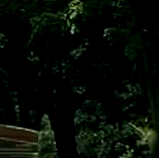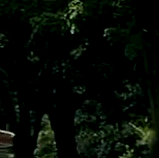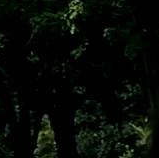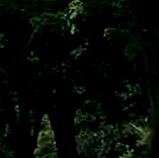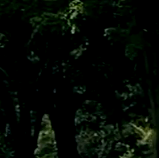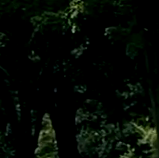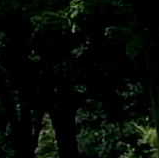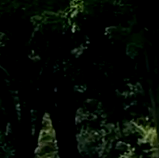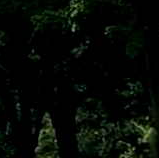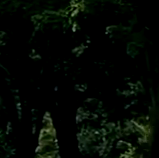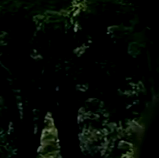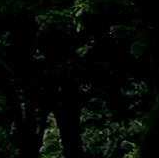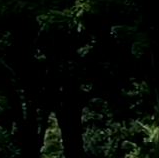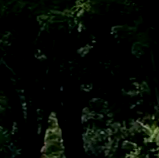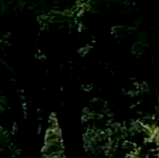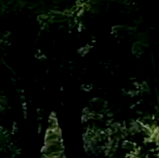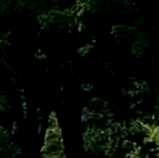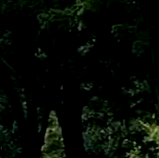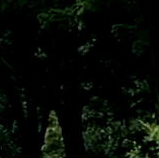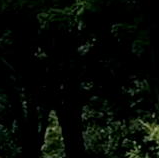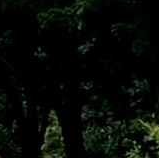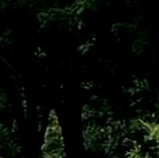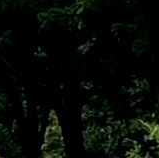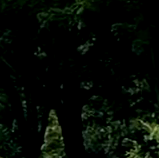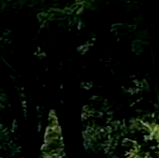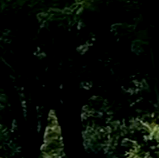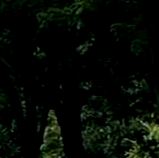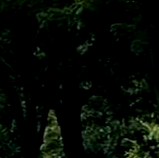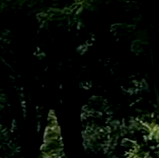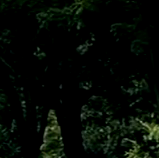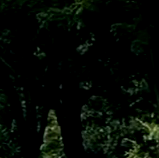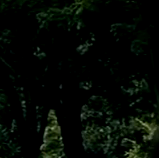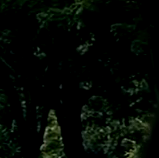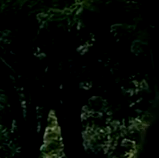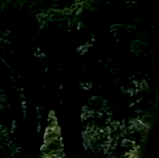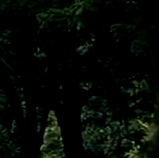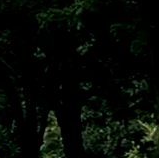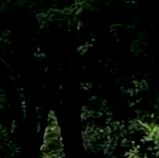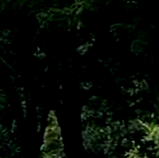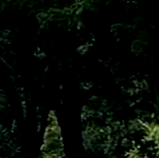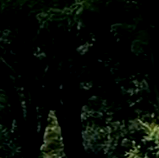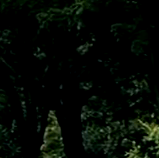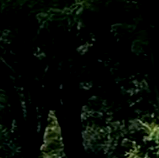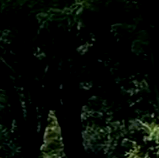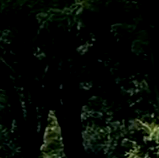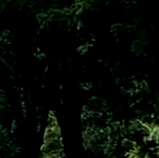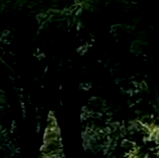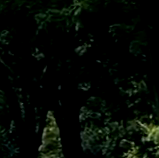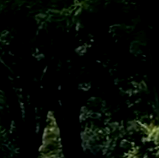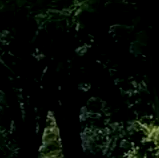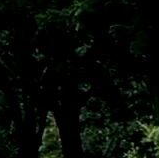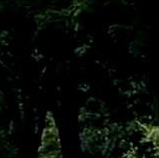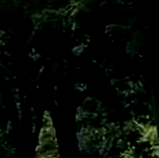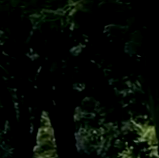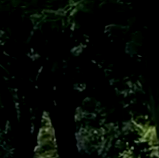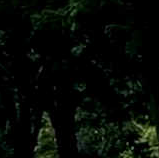atido, lakini kuna venye wao wanataka pesa. Unaona, mwishowe wewe ndio utakuja kujazia hao watu